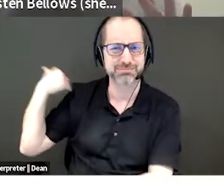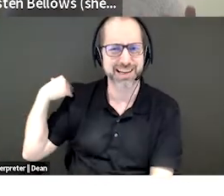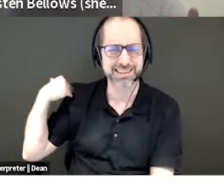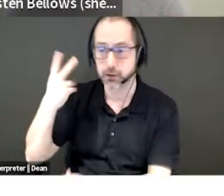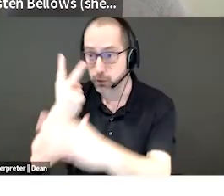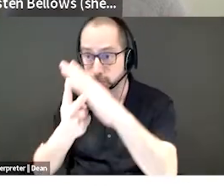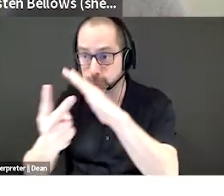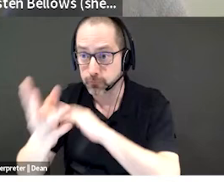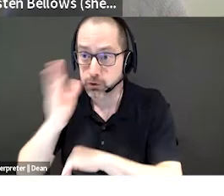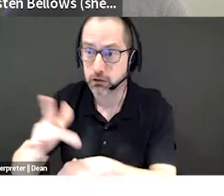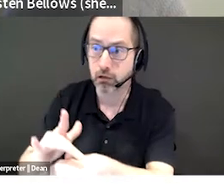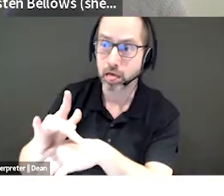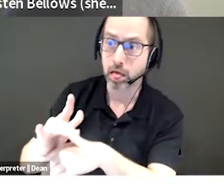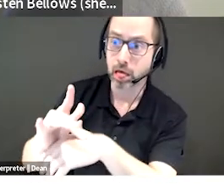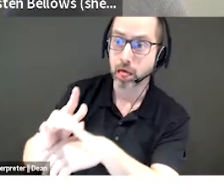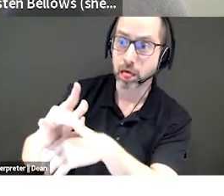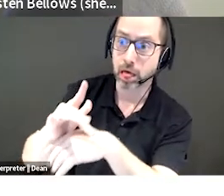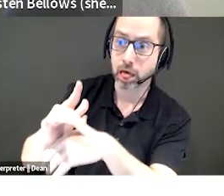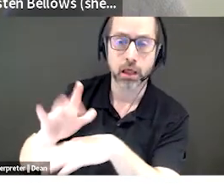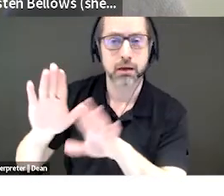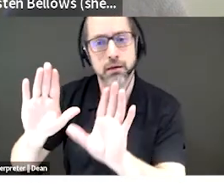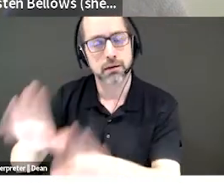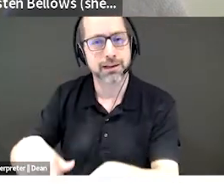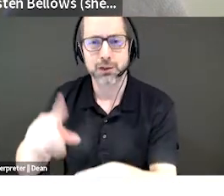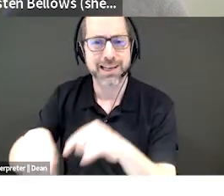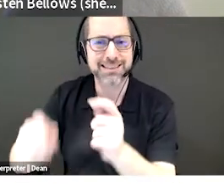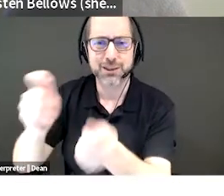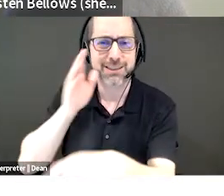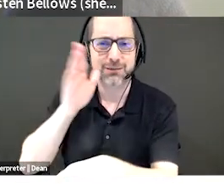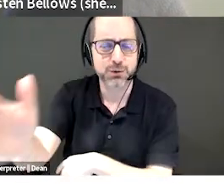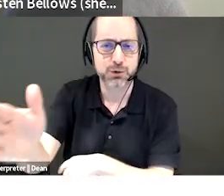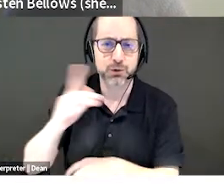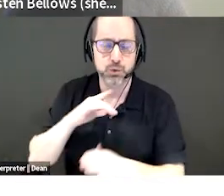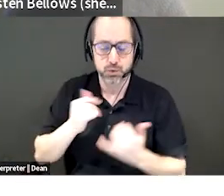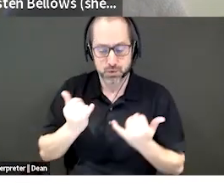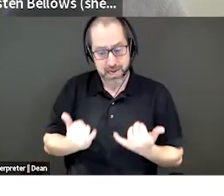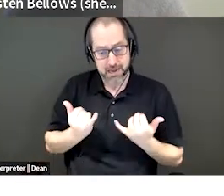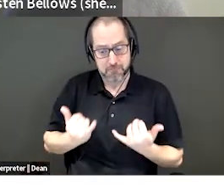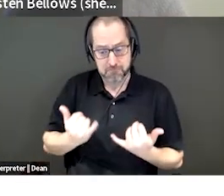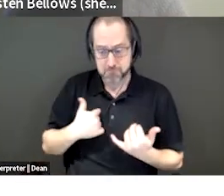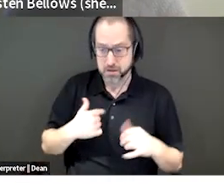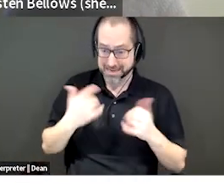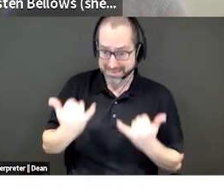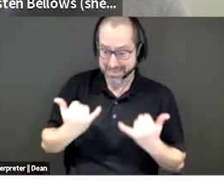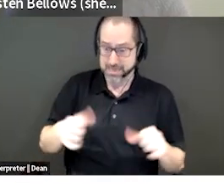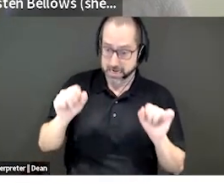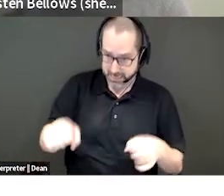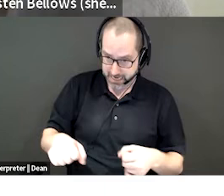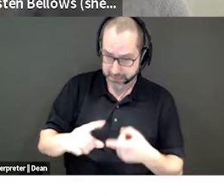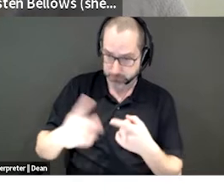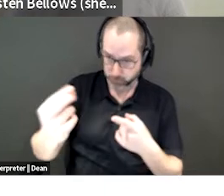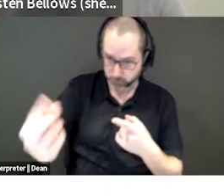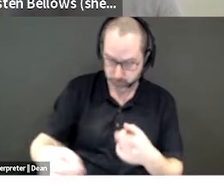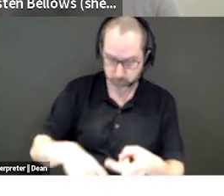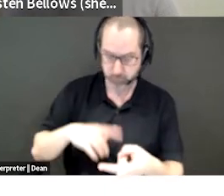only control the present moment. And remembering that there are usually things we can do to take control will help with stress. So some of the things